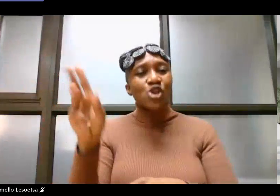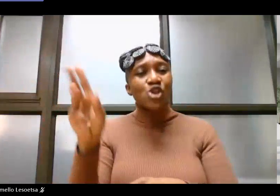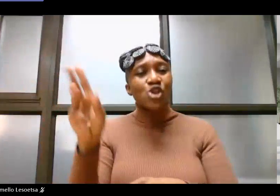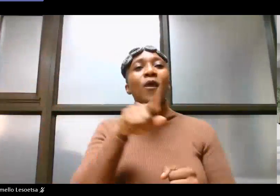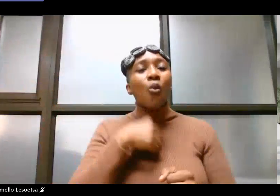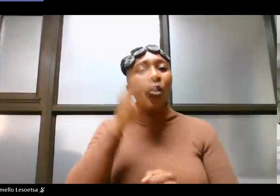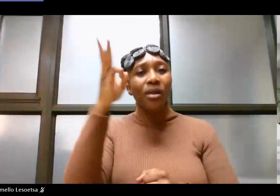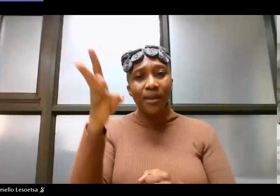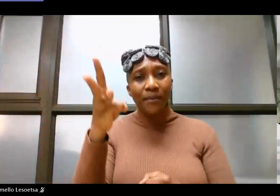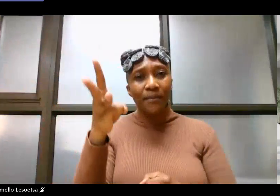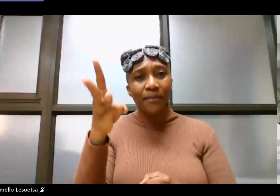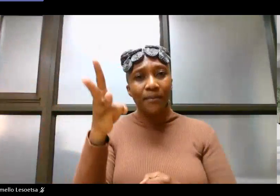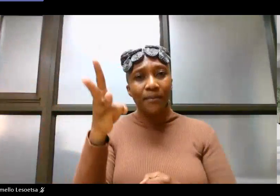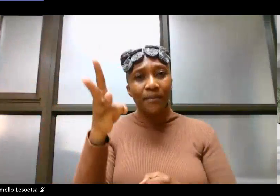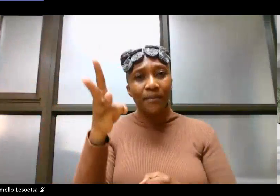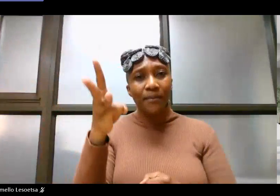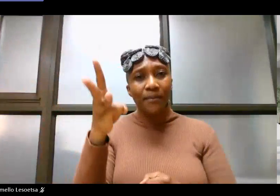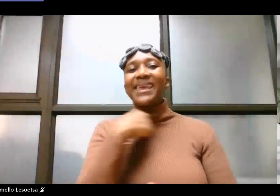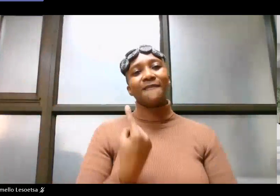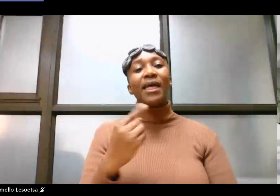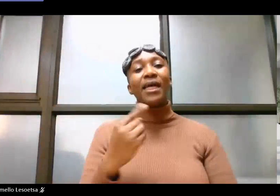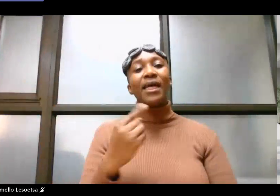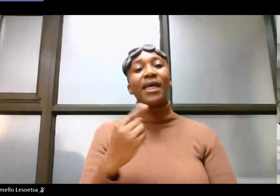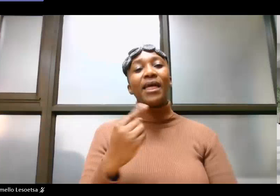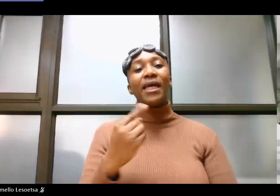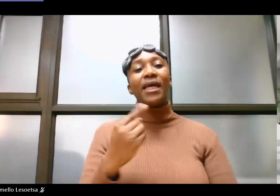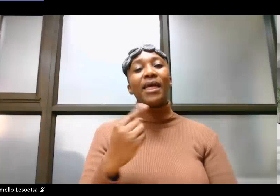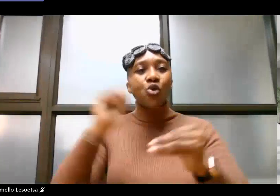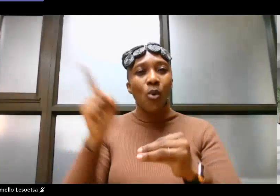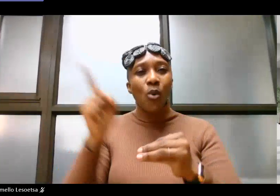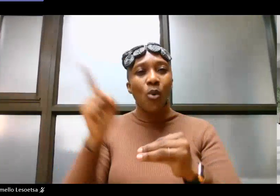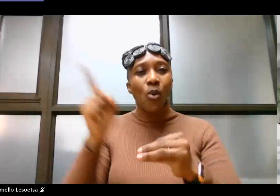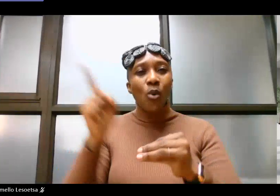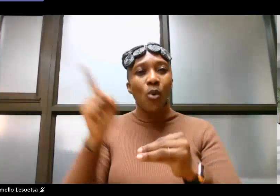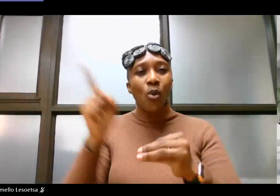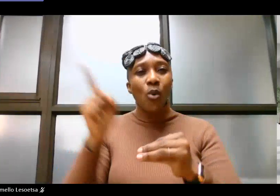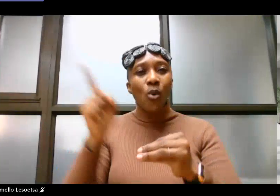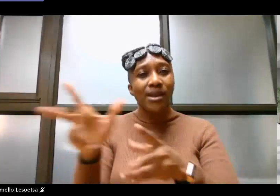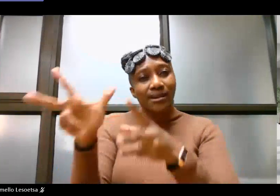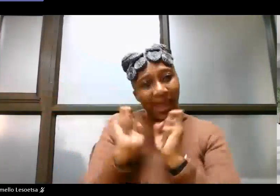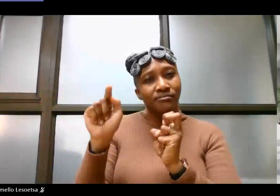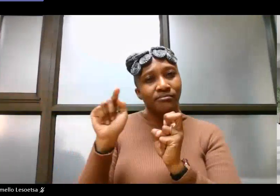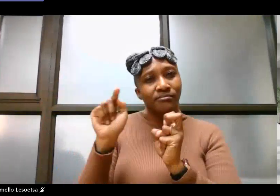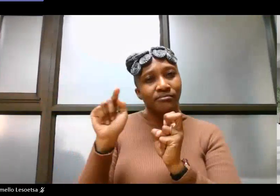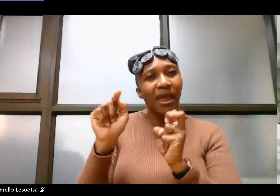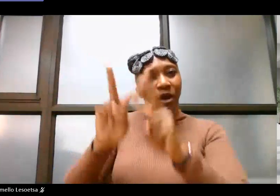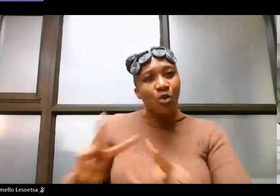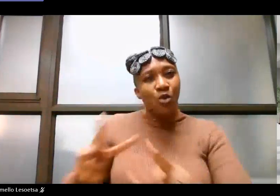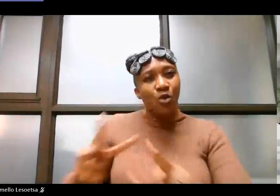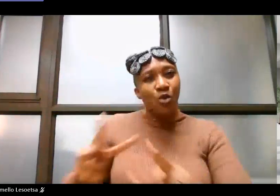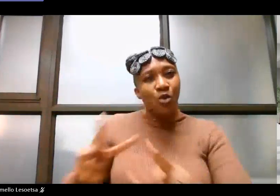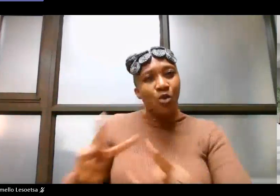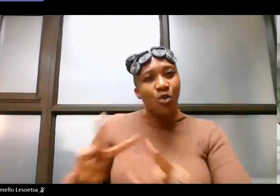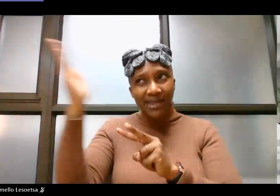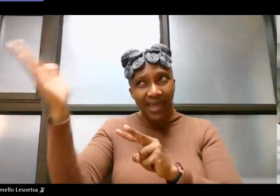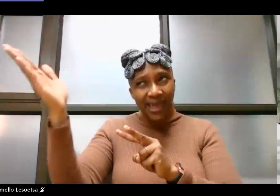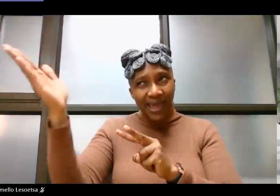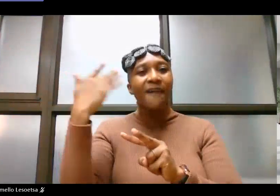ourselves in the foot, because it's about taking what is valuable from our context there and then showing how it is